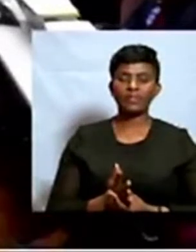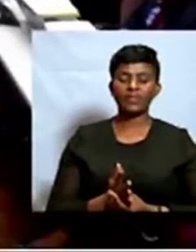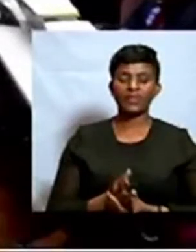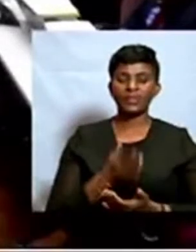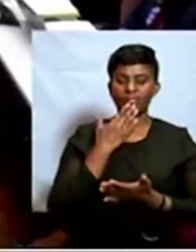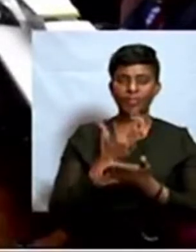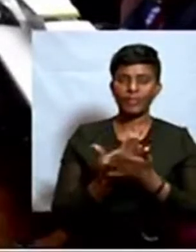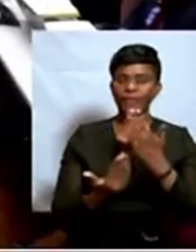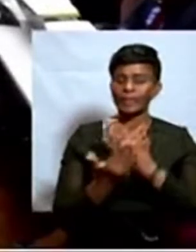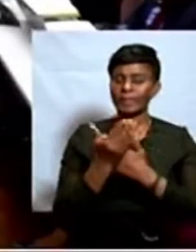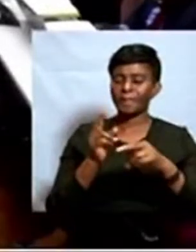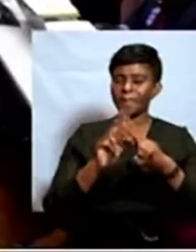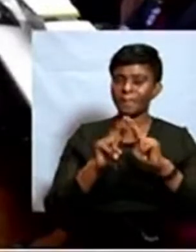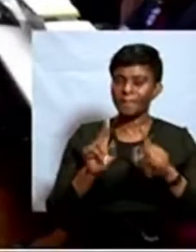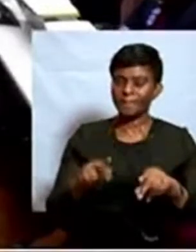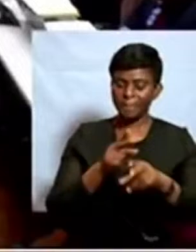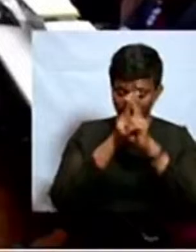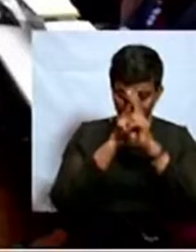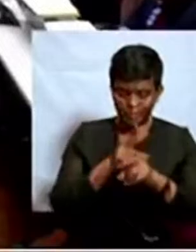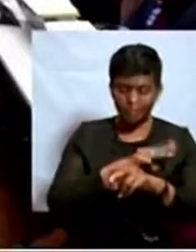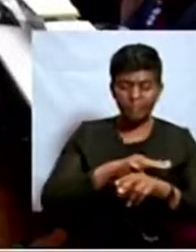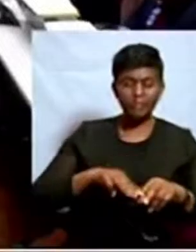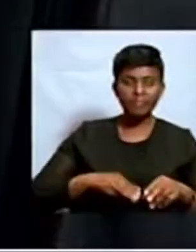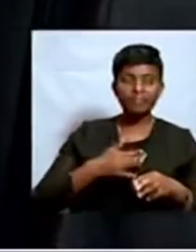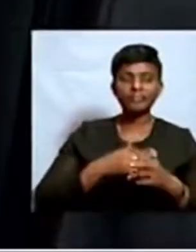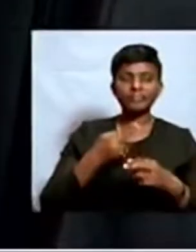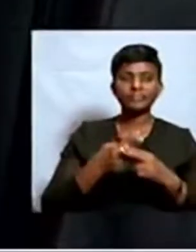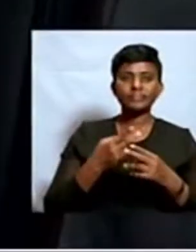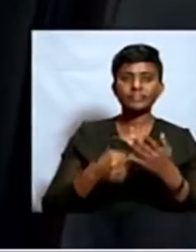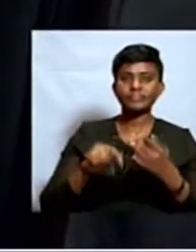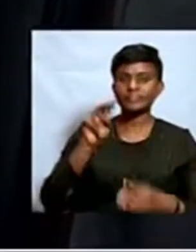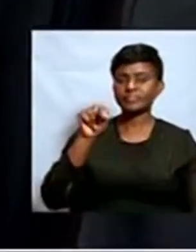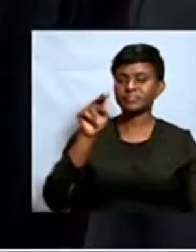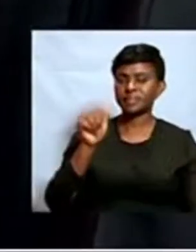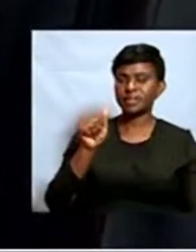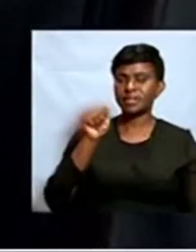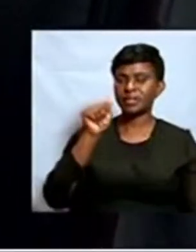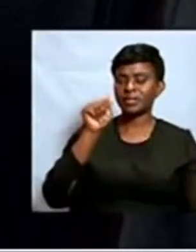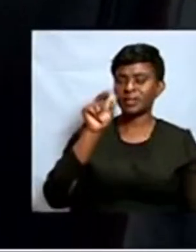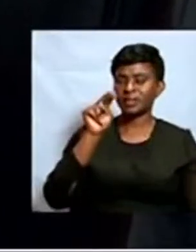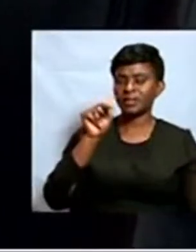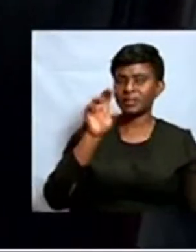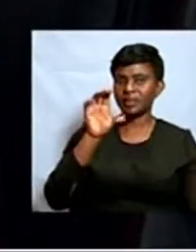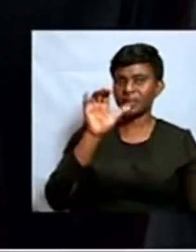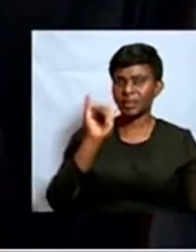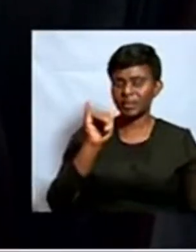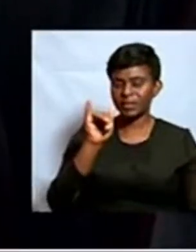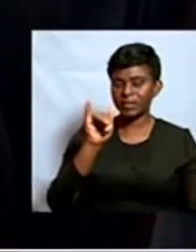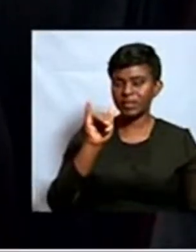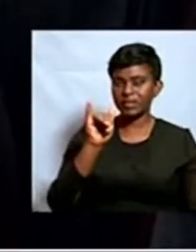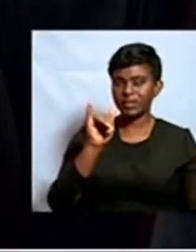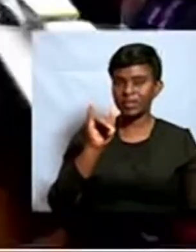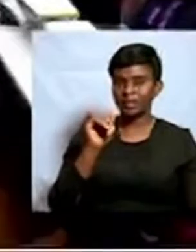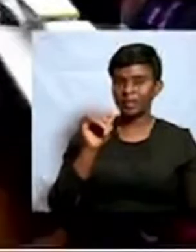Good morning, Chair. Good morning, honorable members. My name is Nancy Sikazwe, Manager Legal and Company Secretary at Zambia